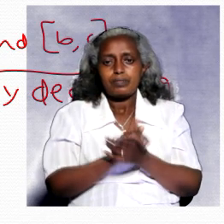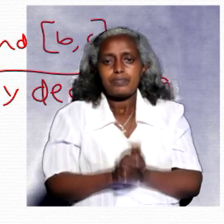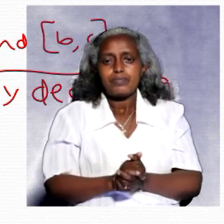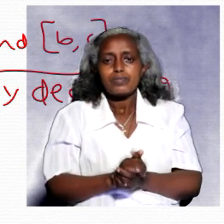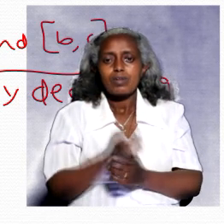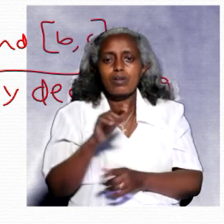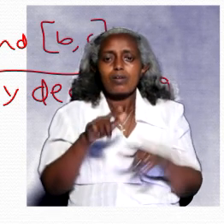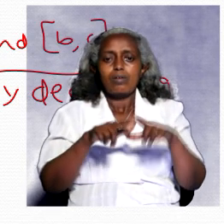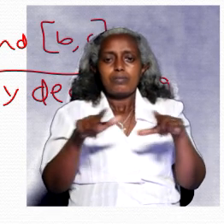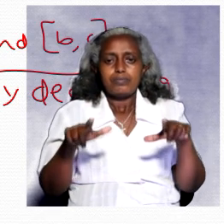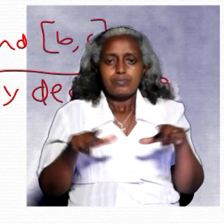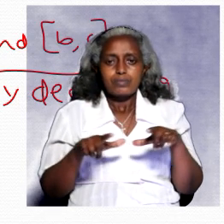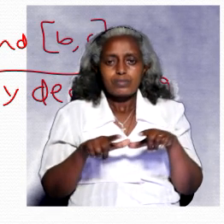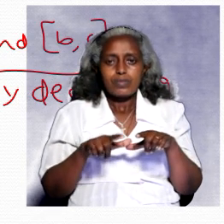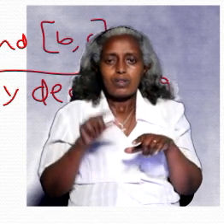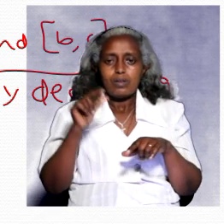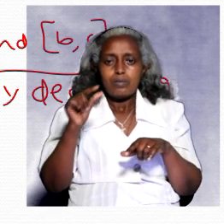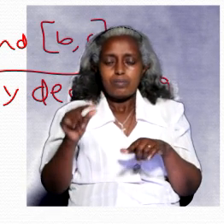Local